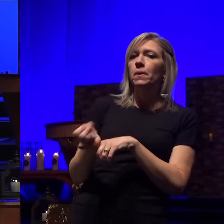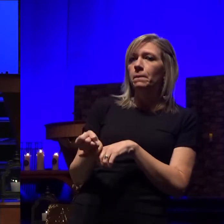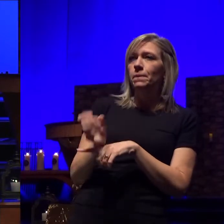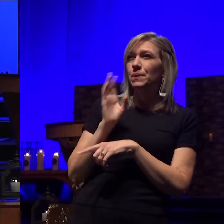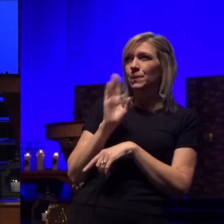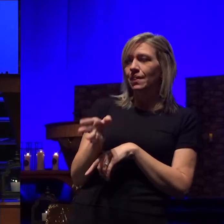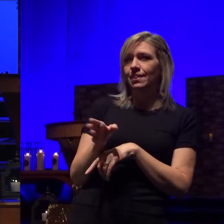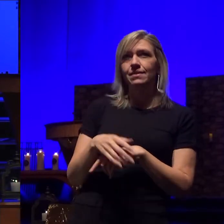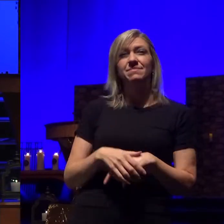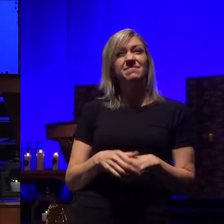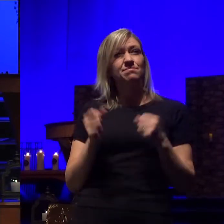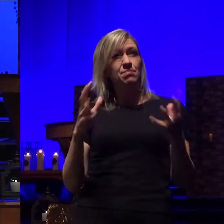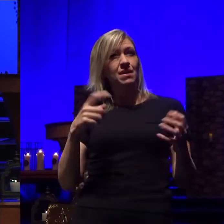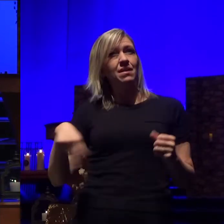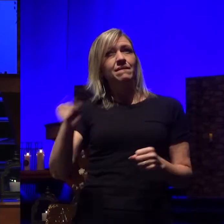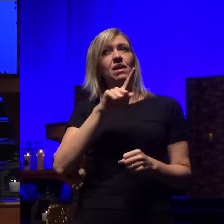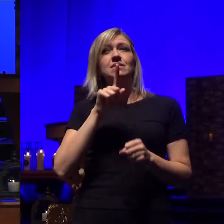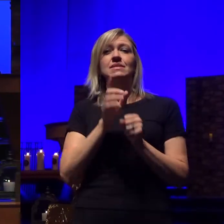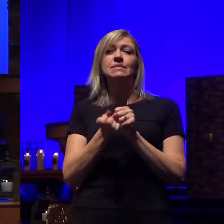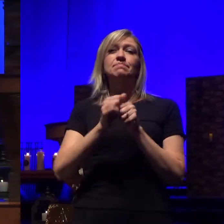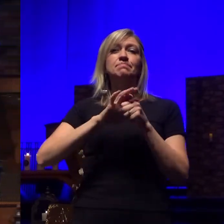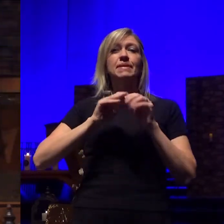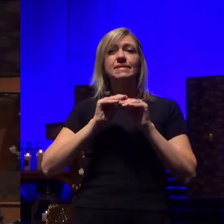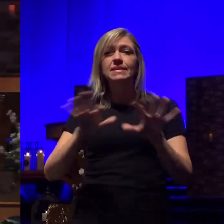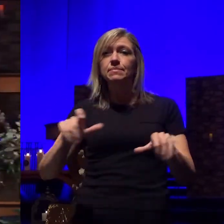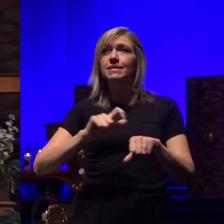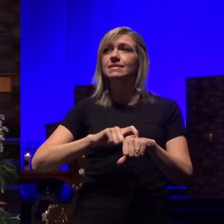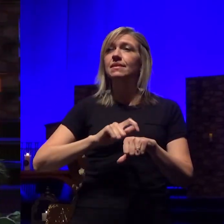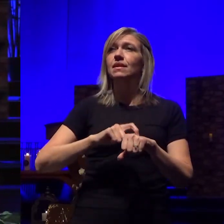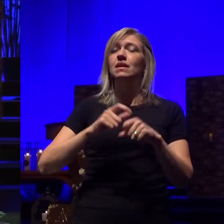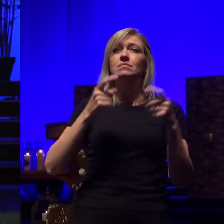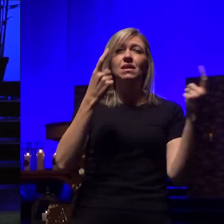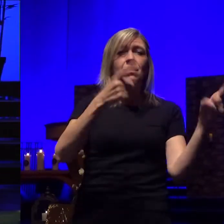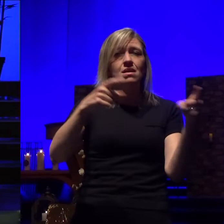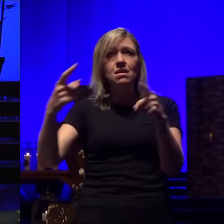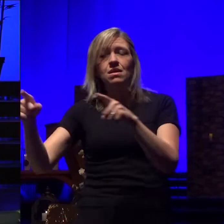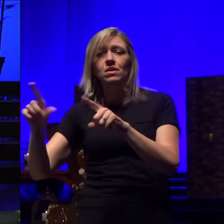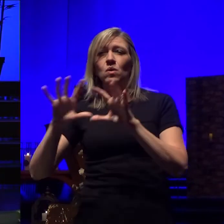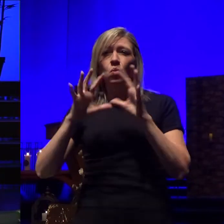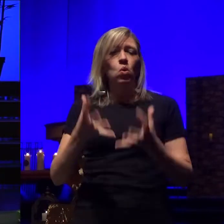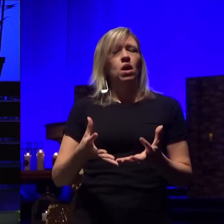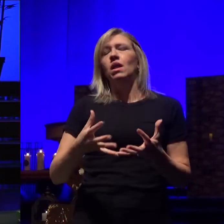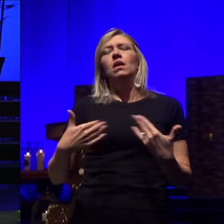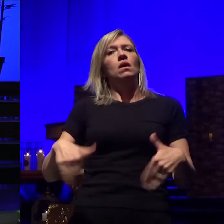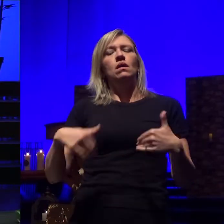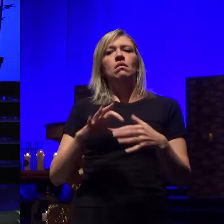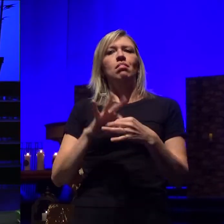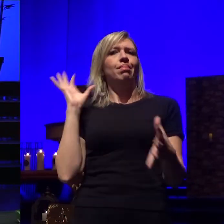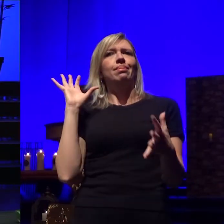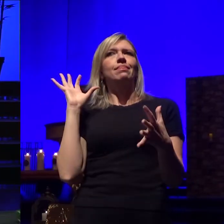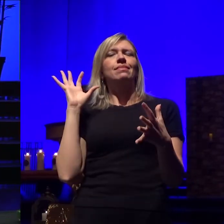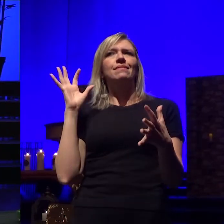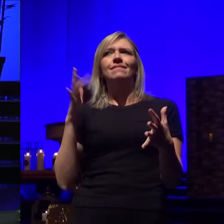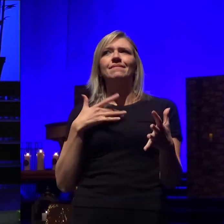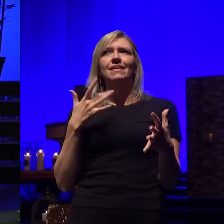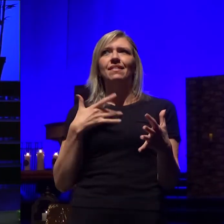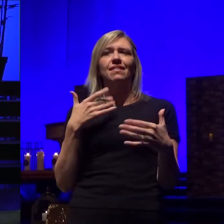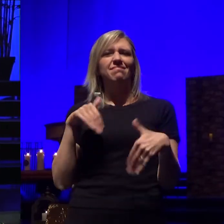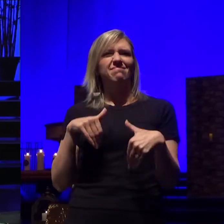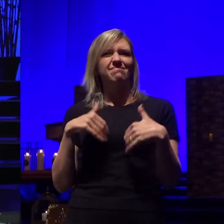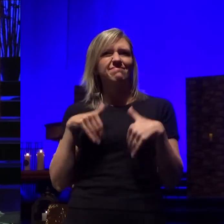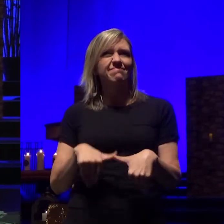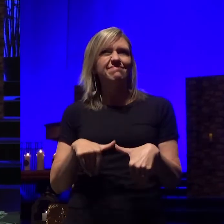in these pandemic times, with so much going on in the world, we've lost that sense of connection. And it's time to return